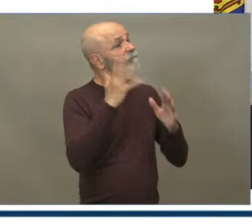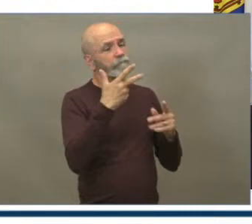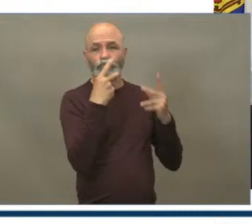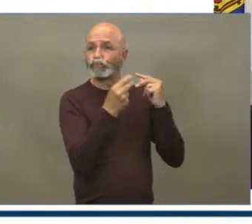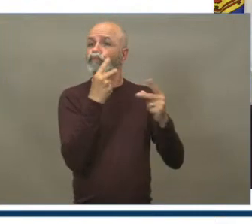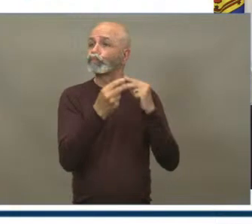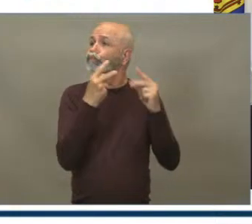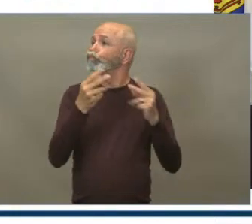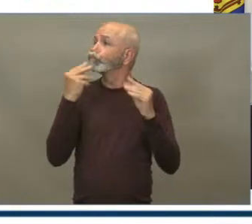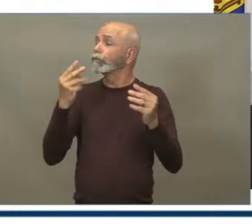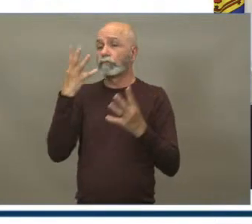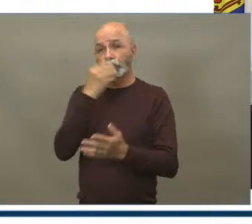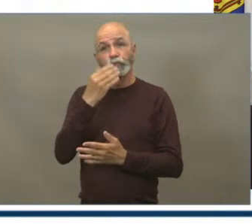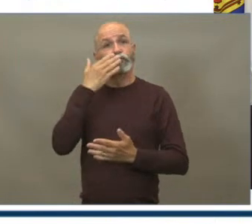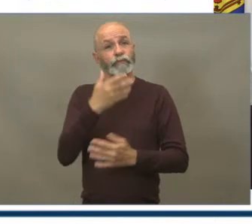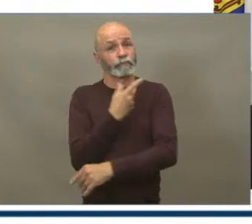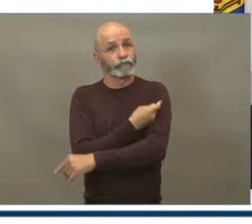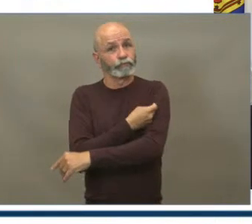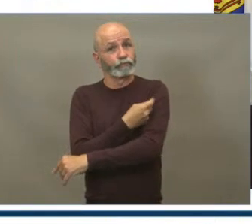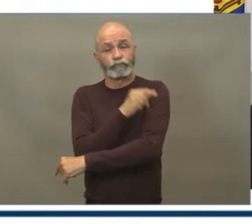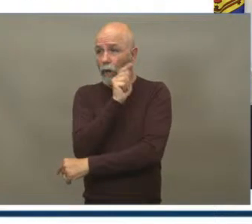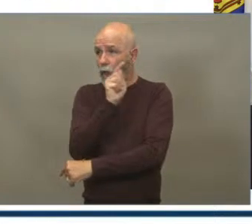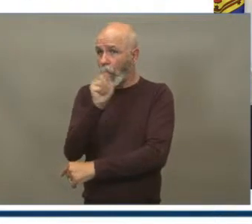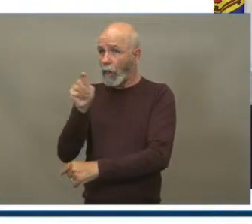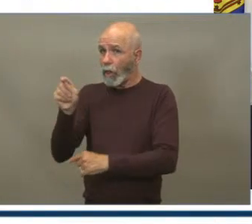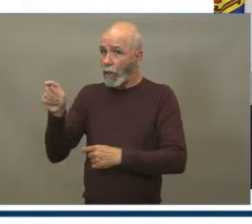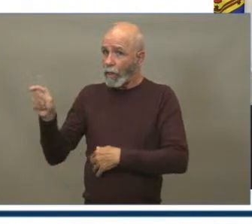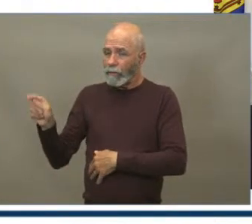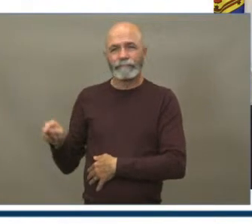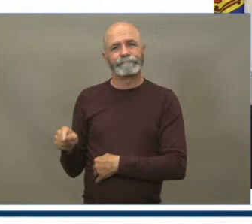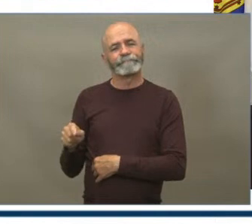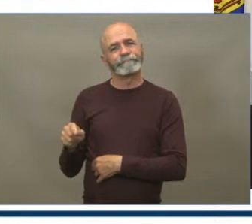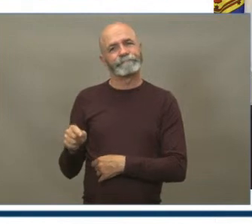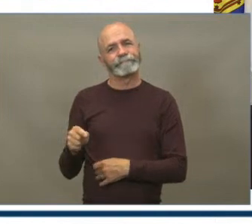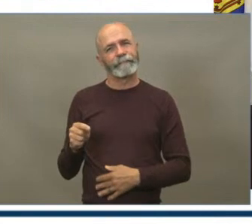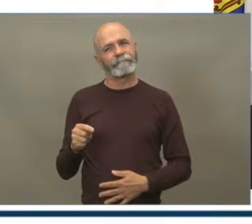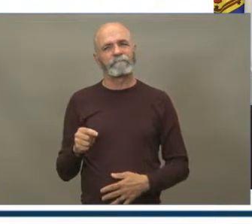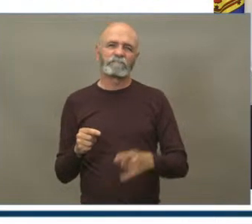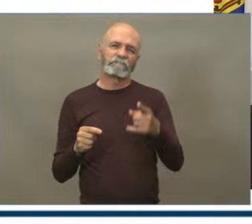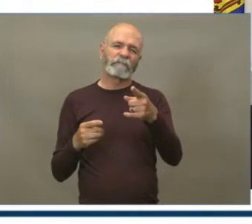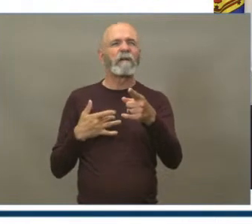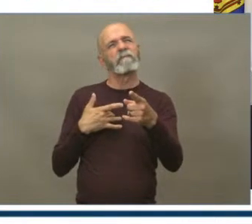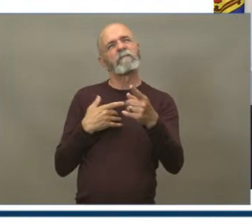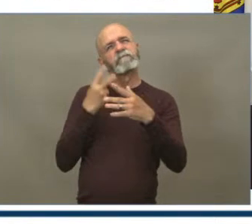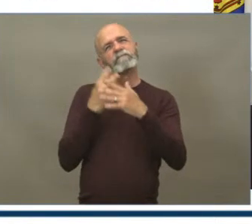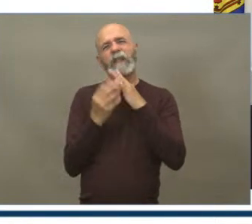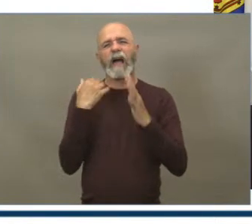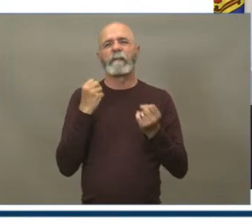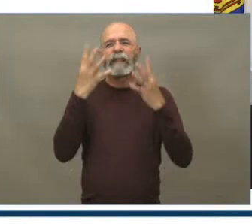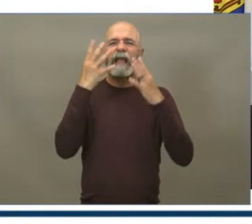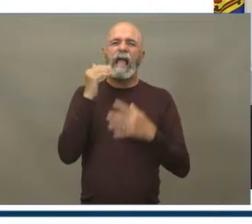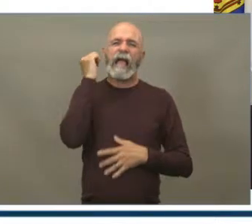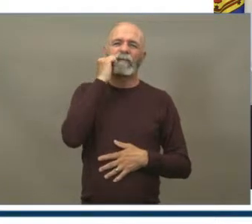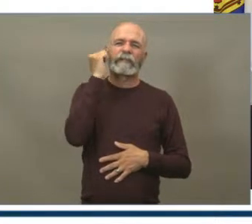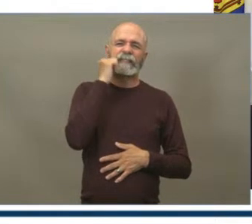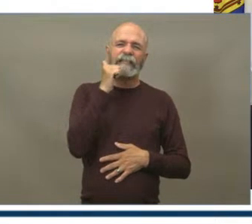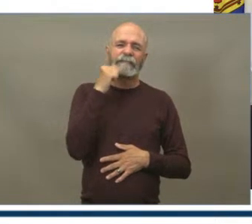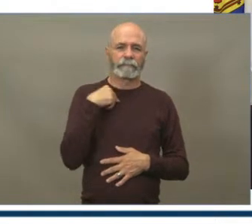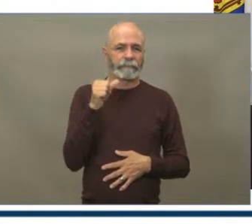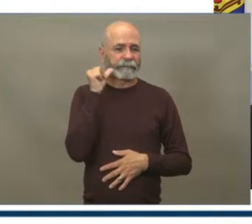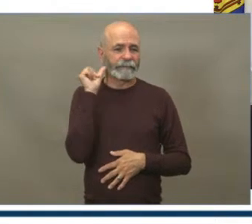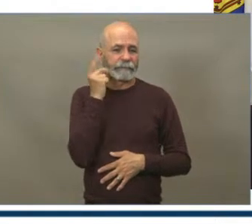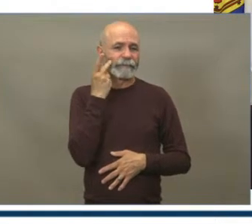It's difficult, however, to look at the daily figures. Over the last 3 days, we've averaged